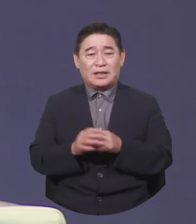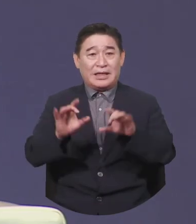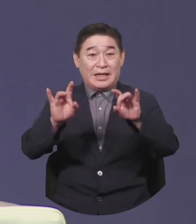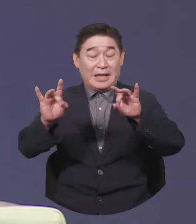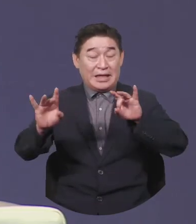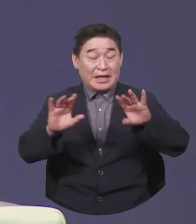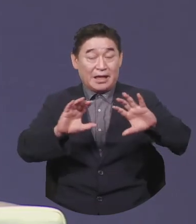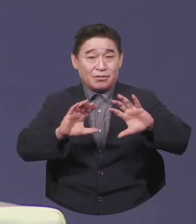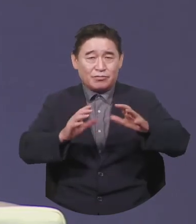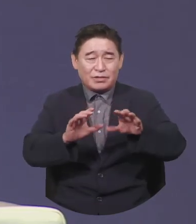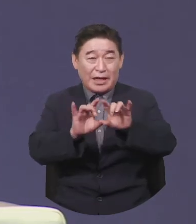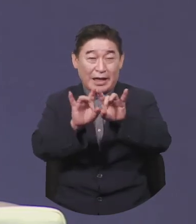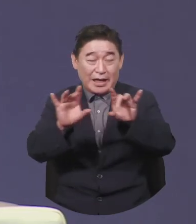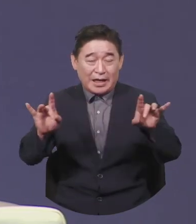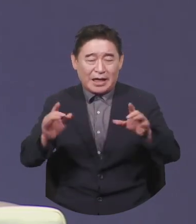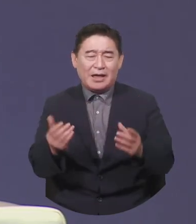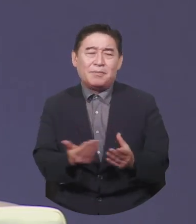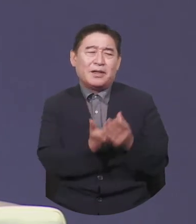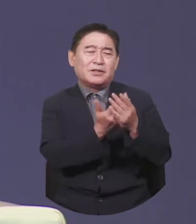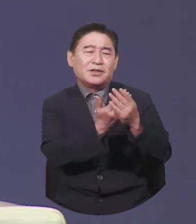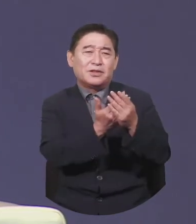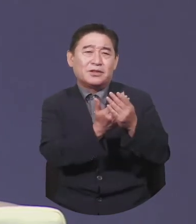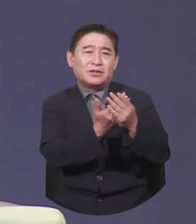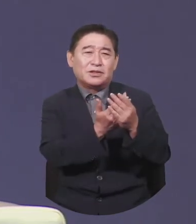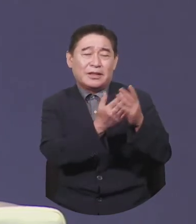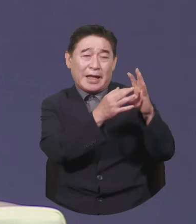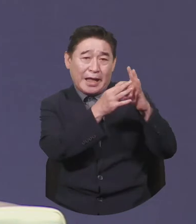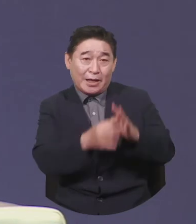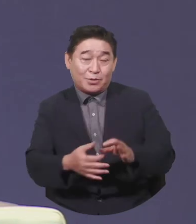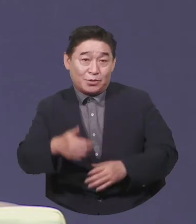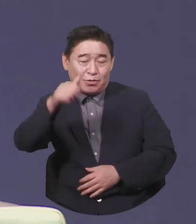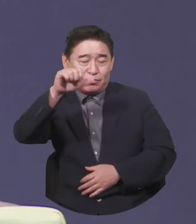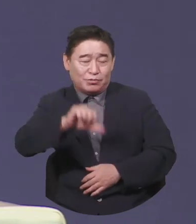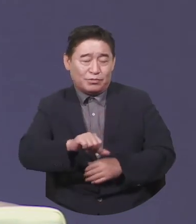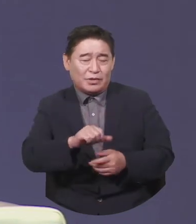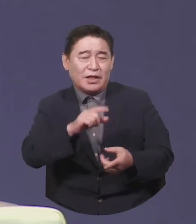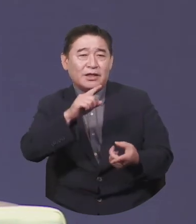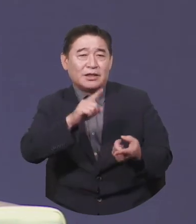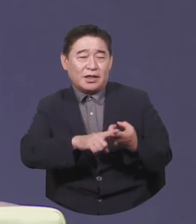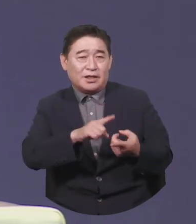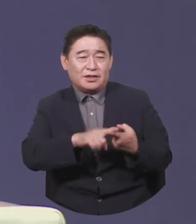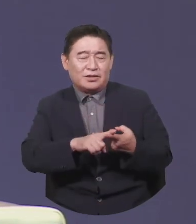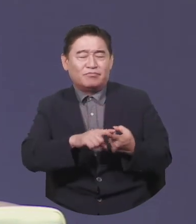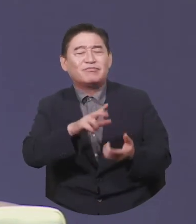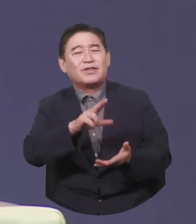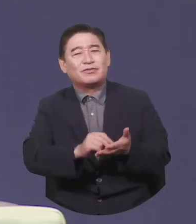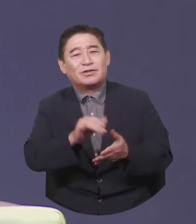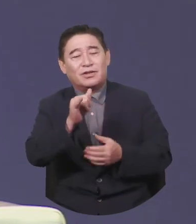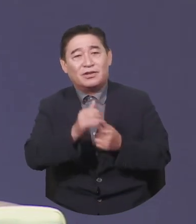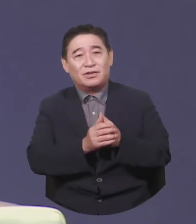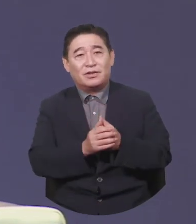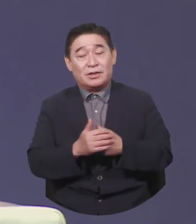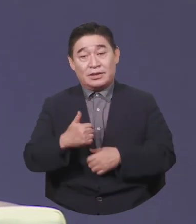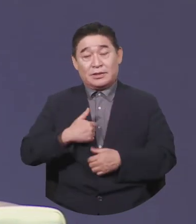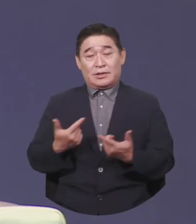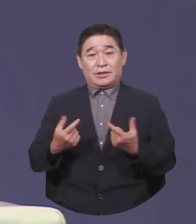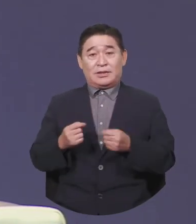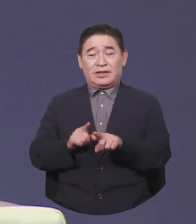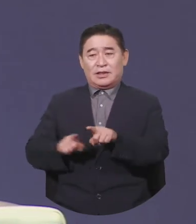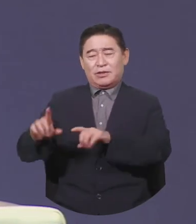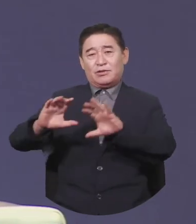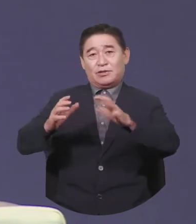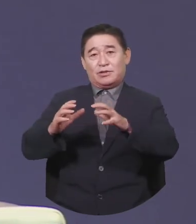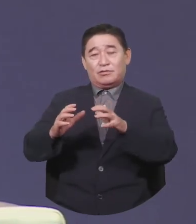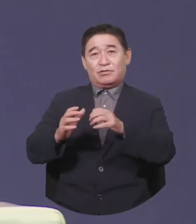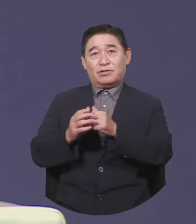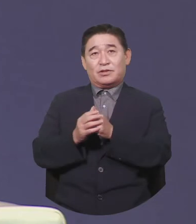of the world. But what we are saying, who come from the developed world, we are saying,